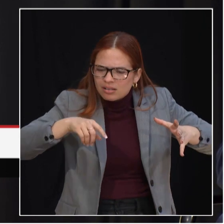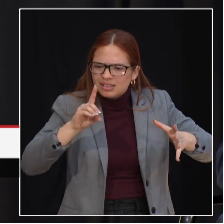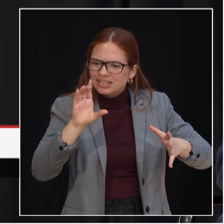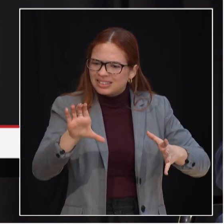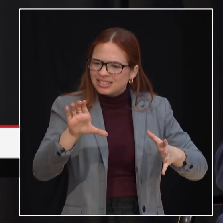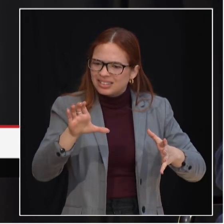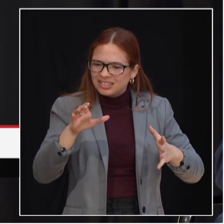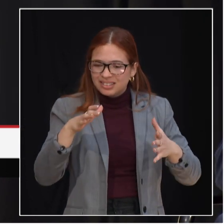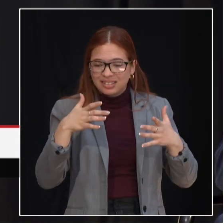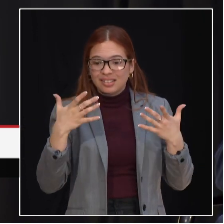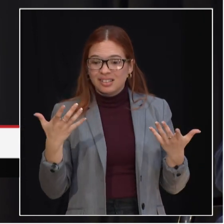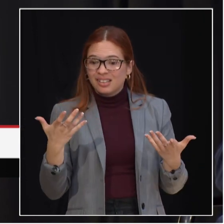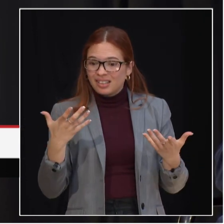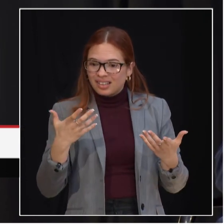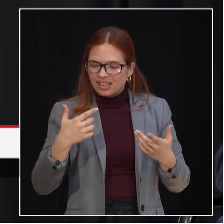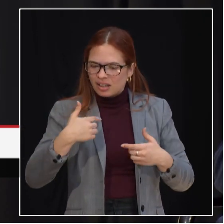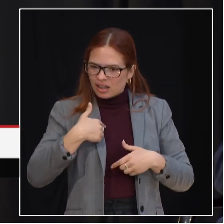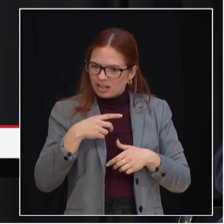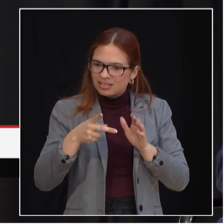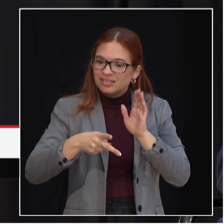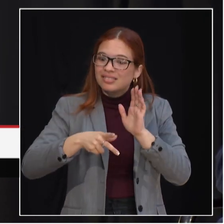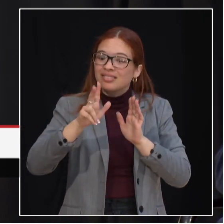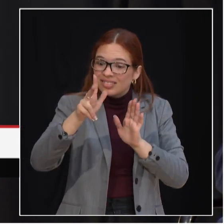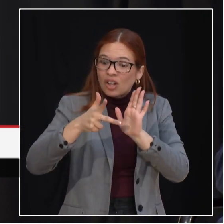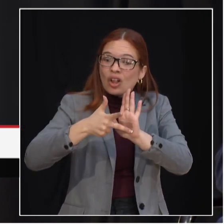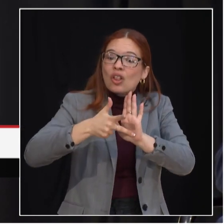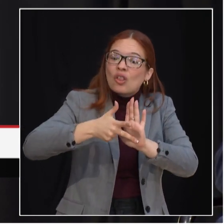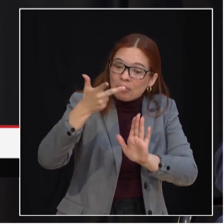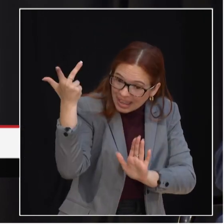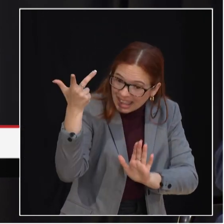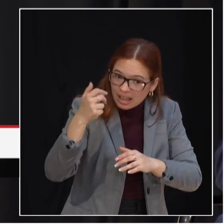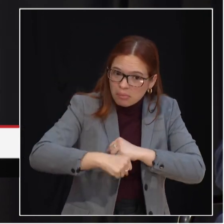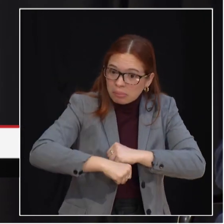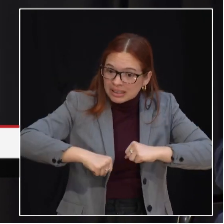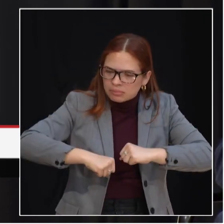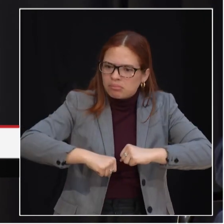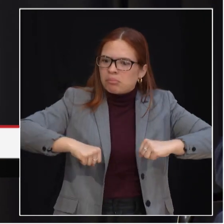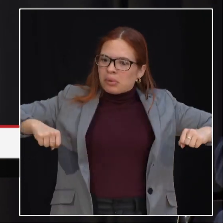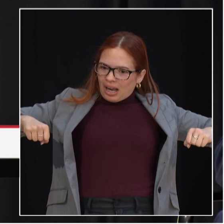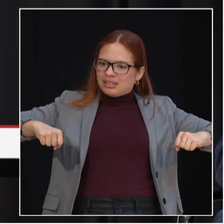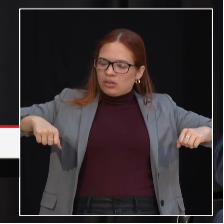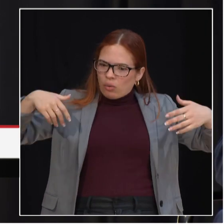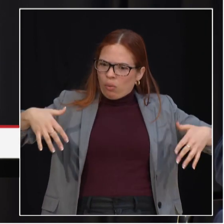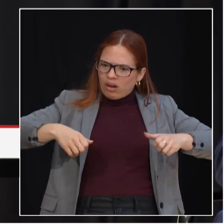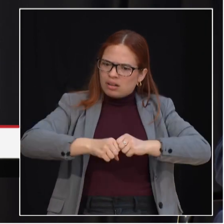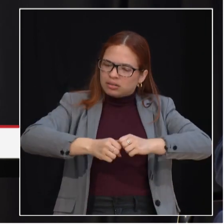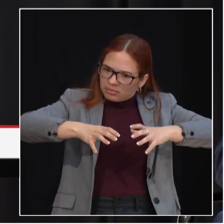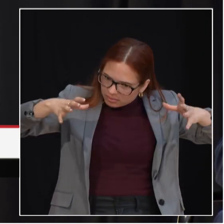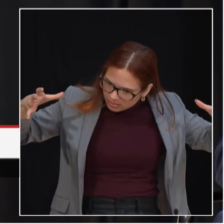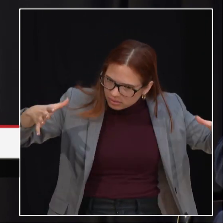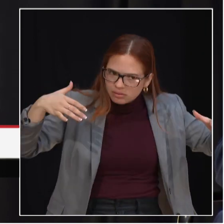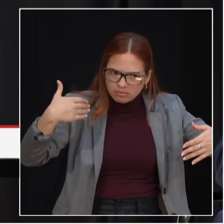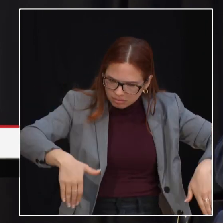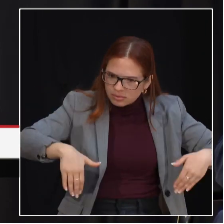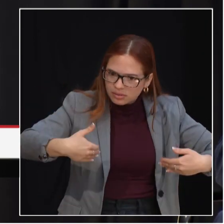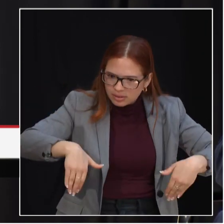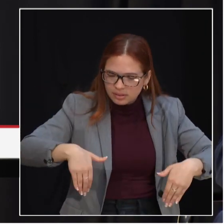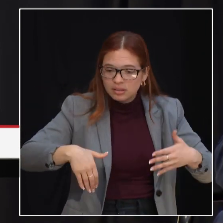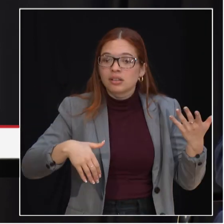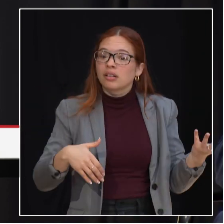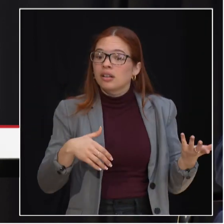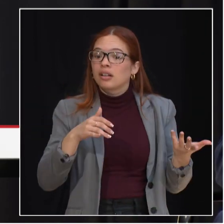square footage, but we're almost tripling it. So we're really able to expand our footprint in DC and grow